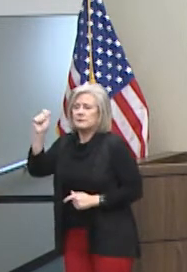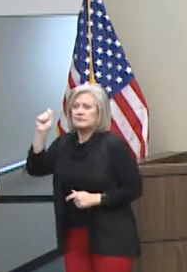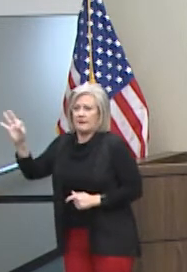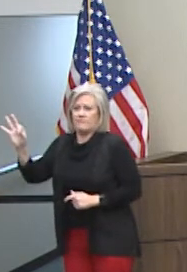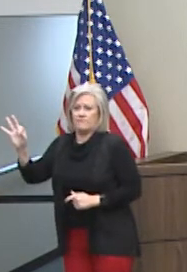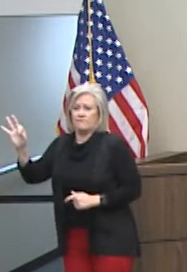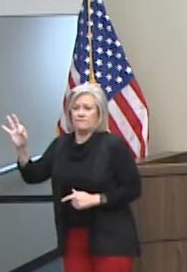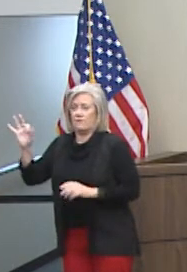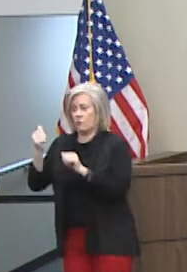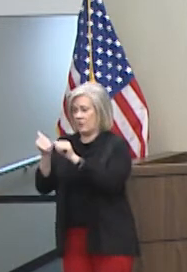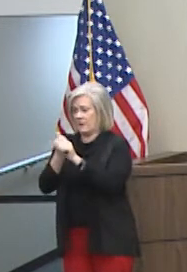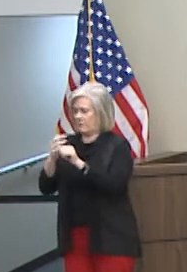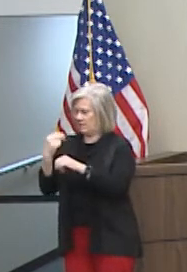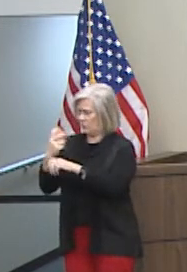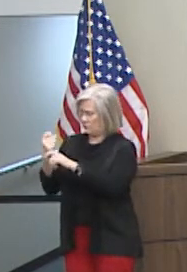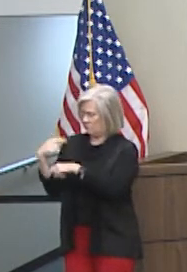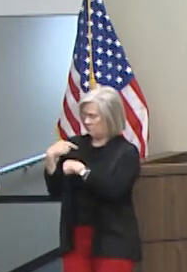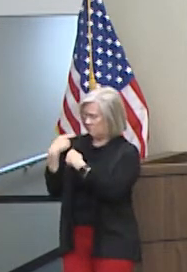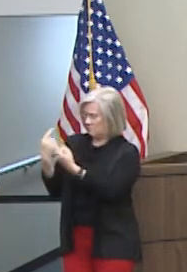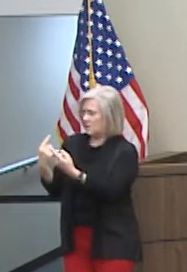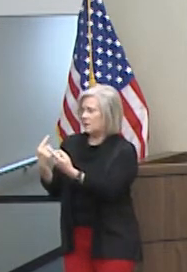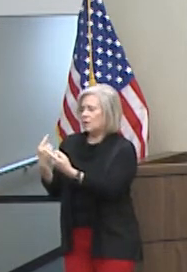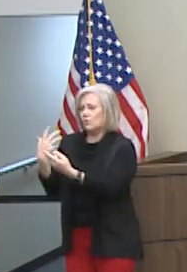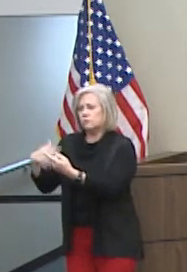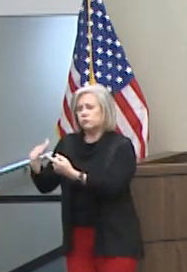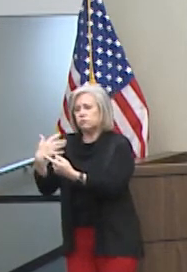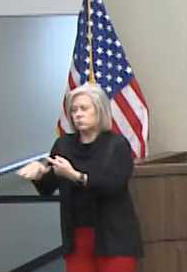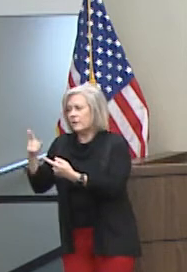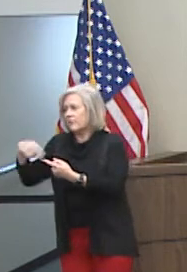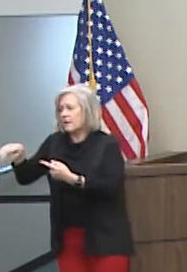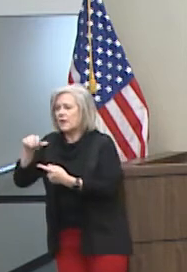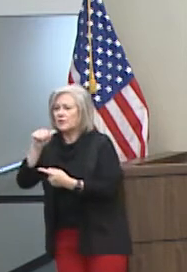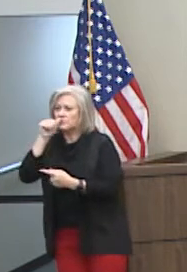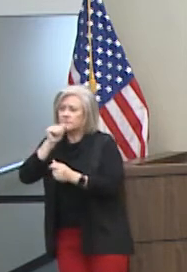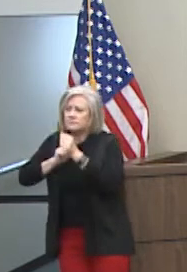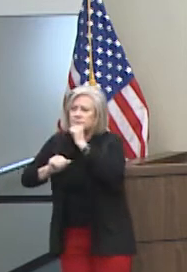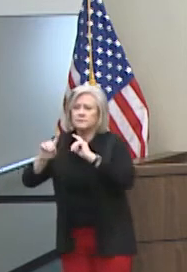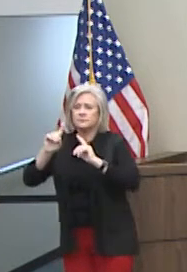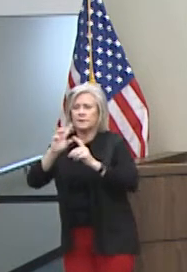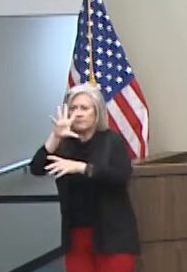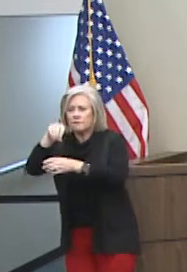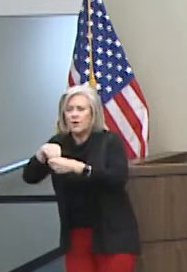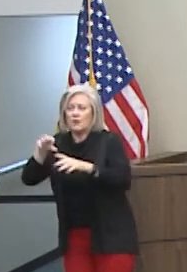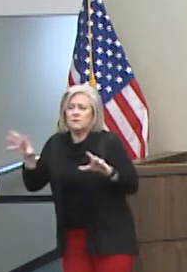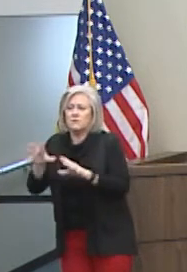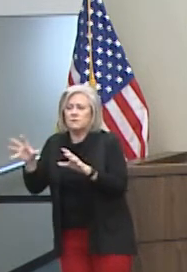they've done over the last couple of years, but also for their perseverance and